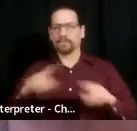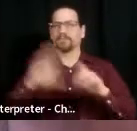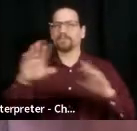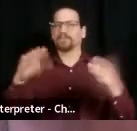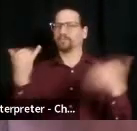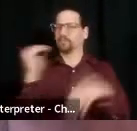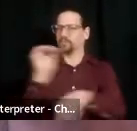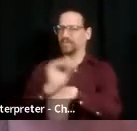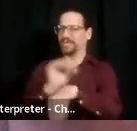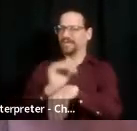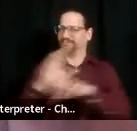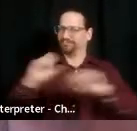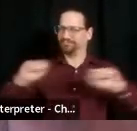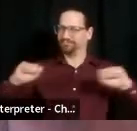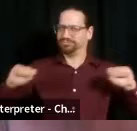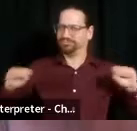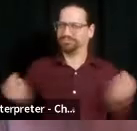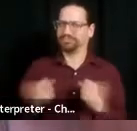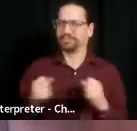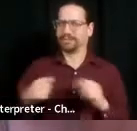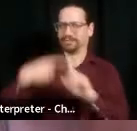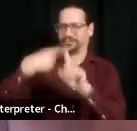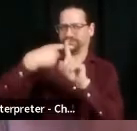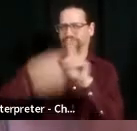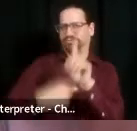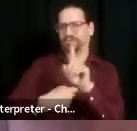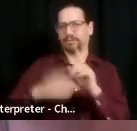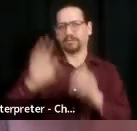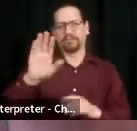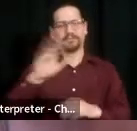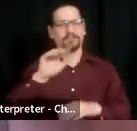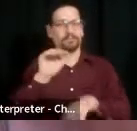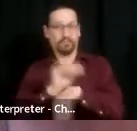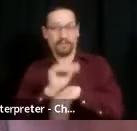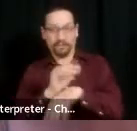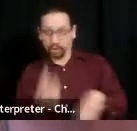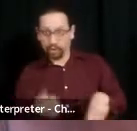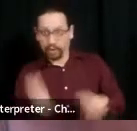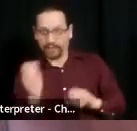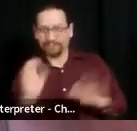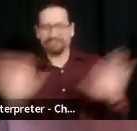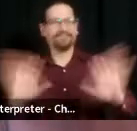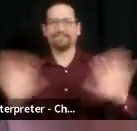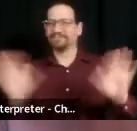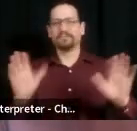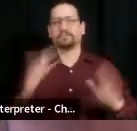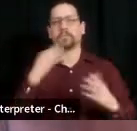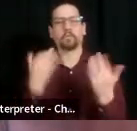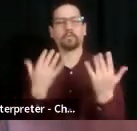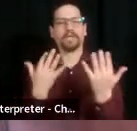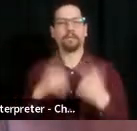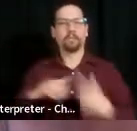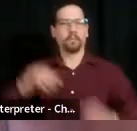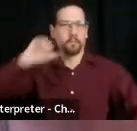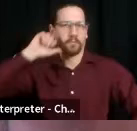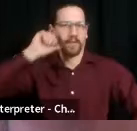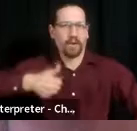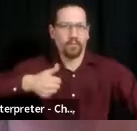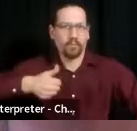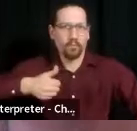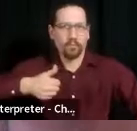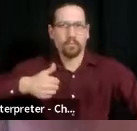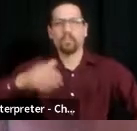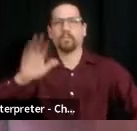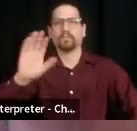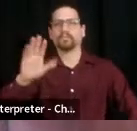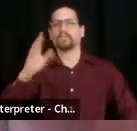and in particular, the individuals, and we all know that this individuals that should be careful. In fact, if they have